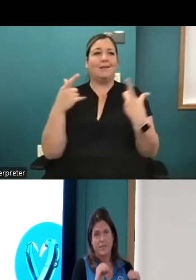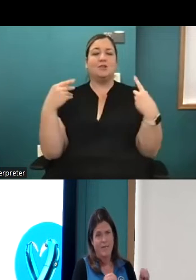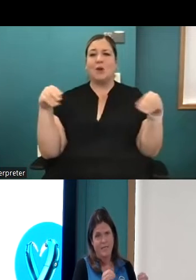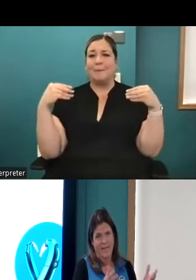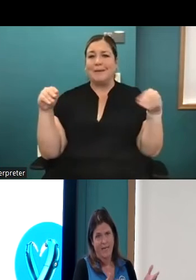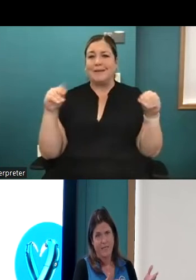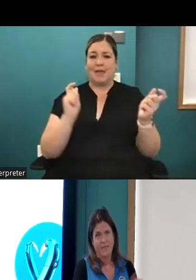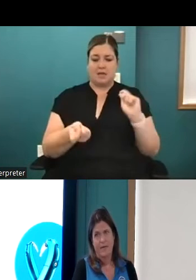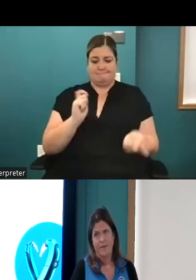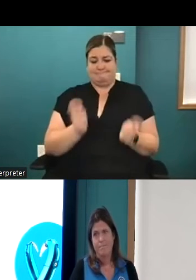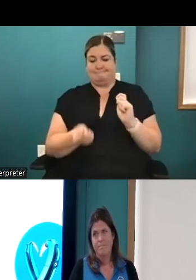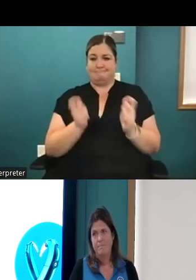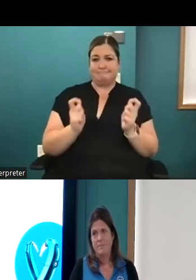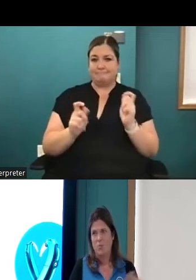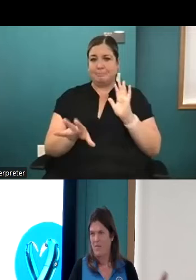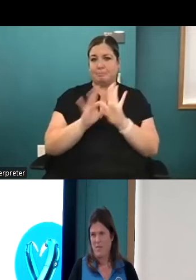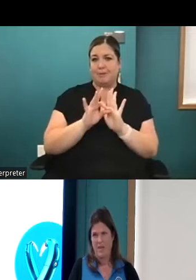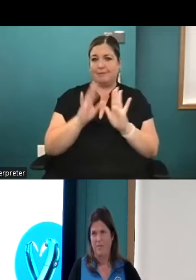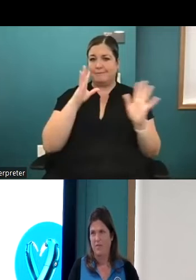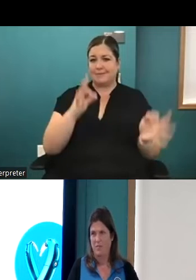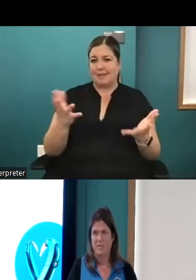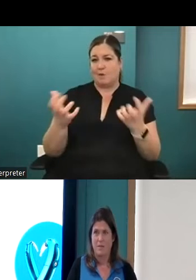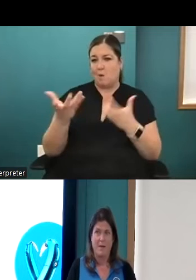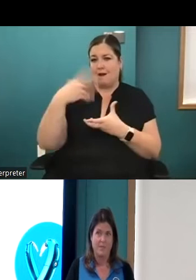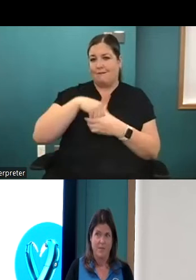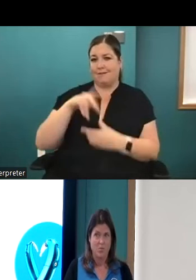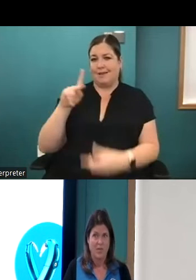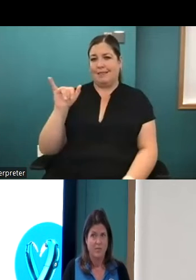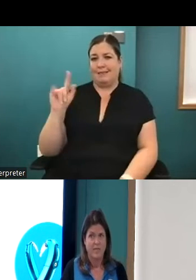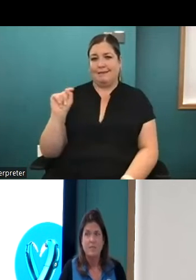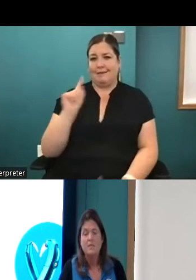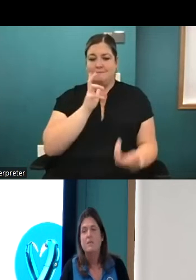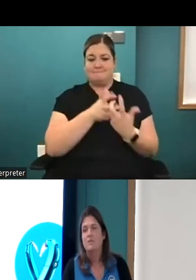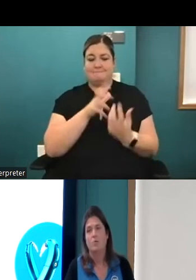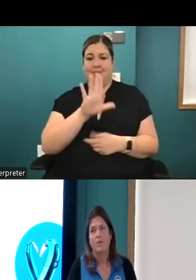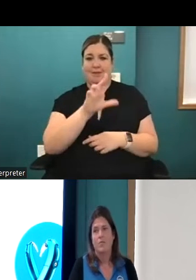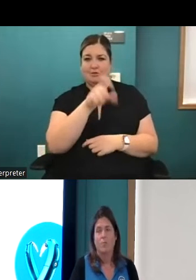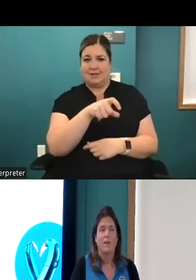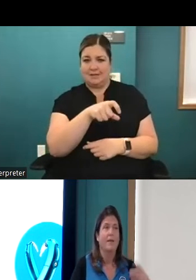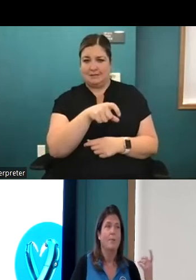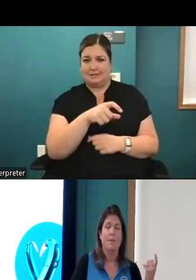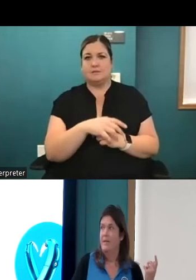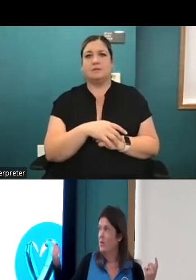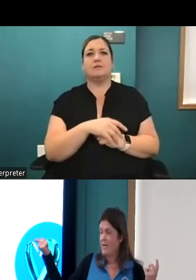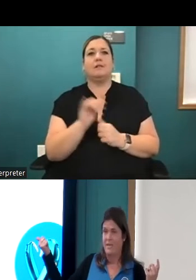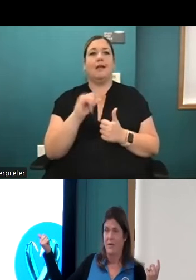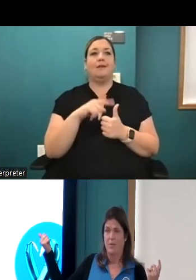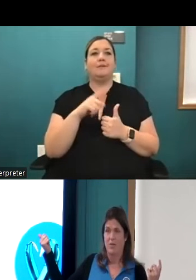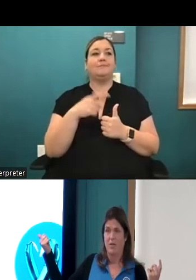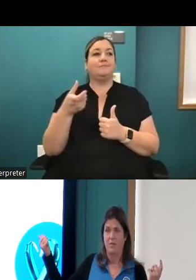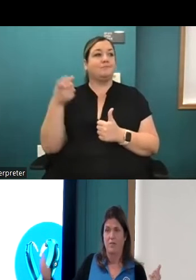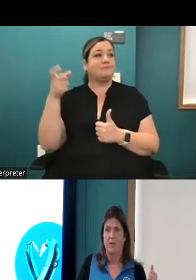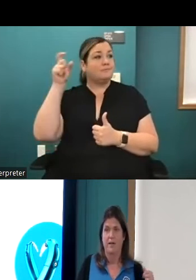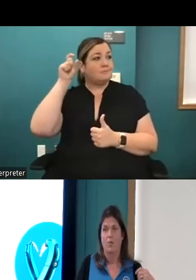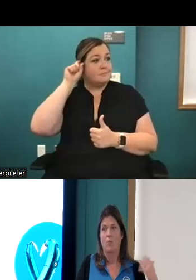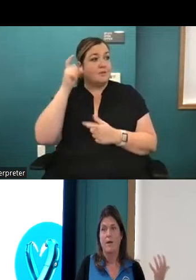they customize the kit to whatever they feel is going to best meet their child's needs. So whether they want like a hearing aid to come in their